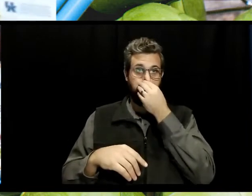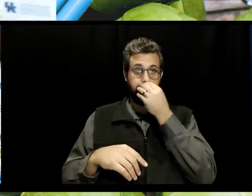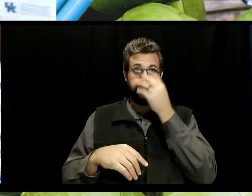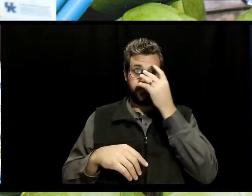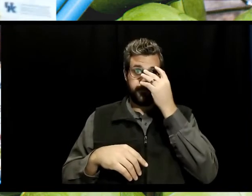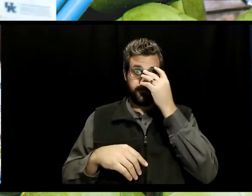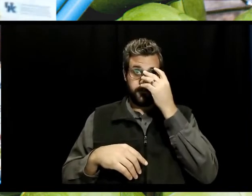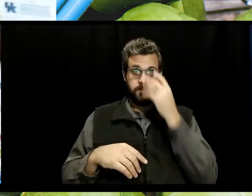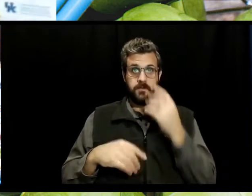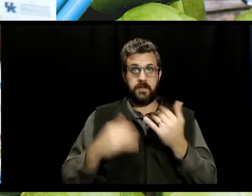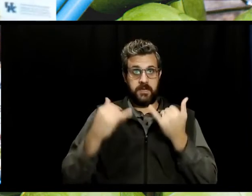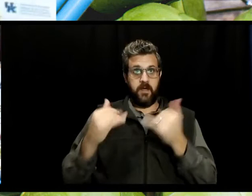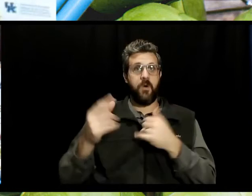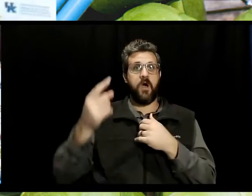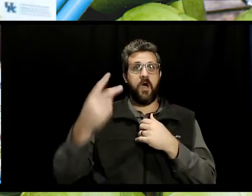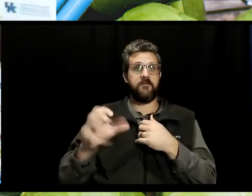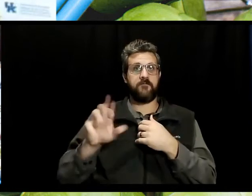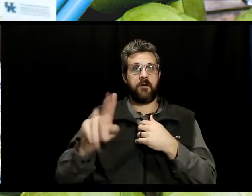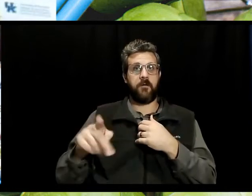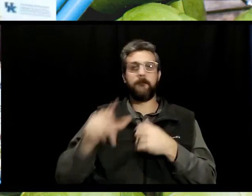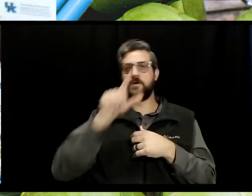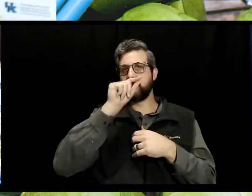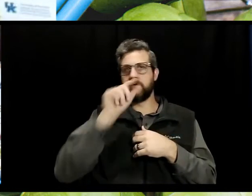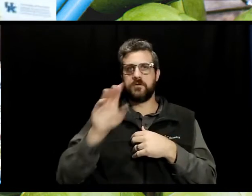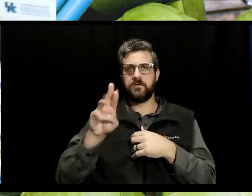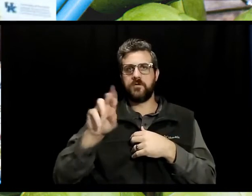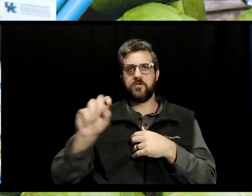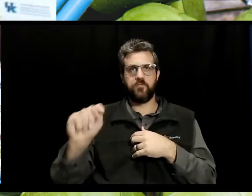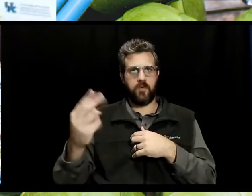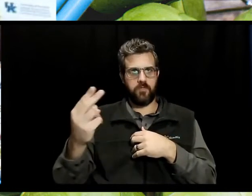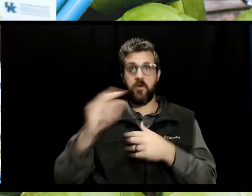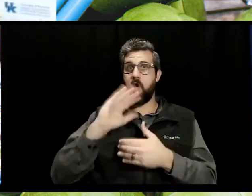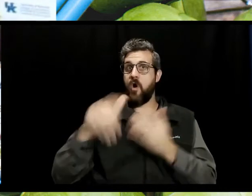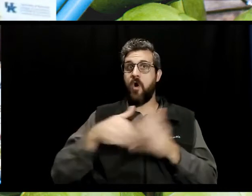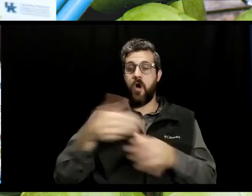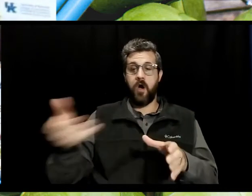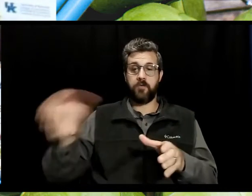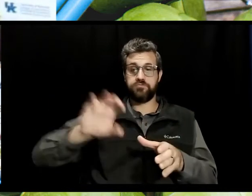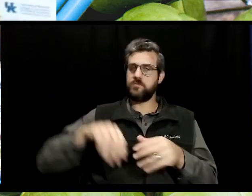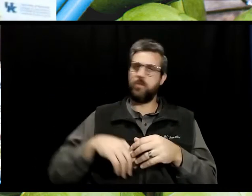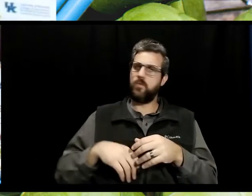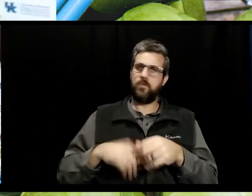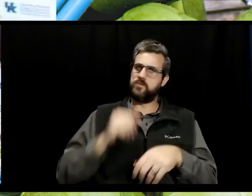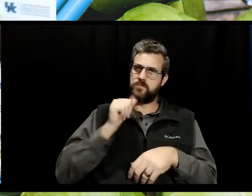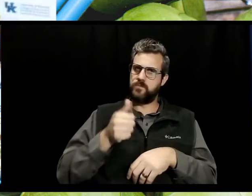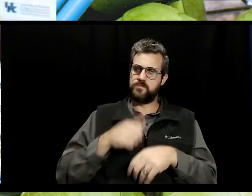Now, a 1/2 cup of my chicken broth, but again, I'm not going to add it all in at once.